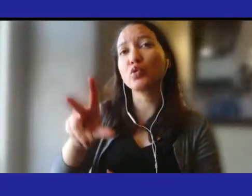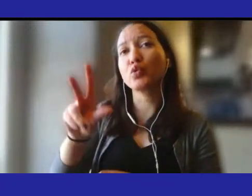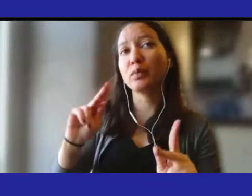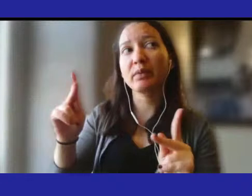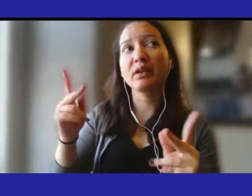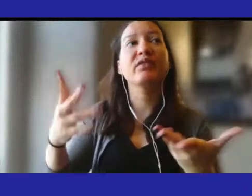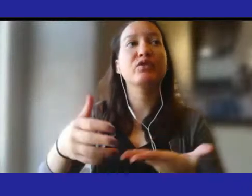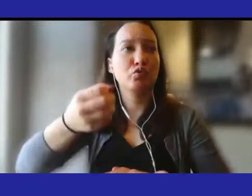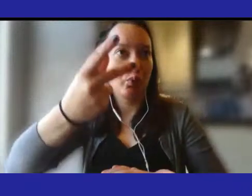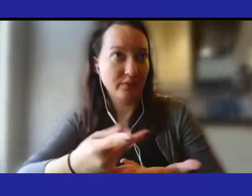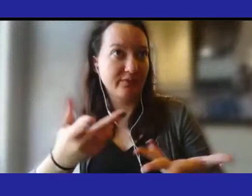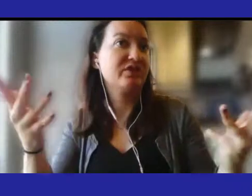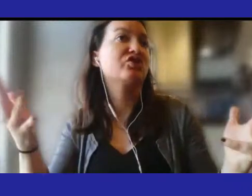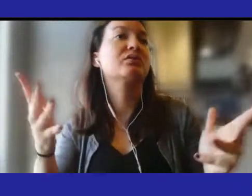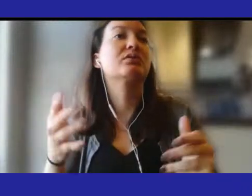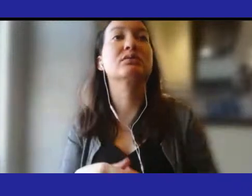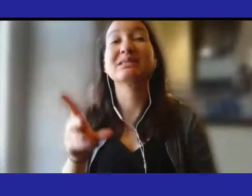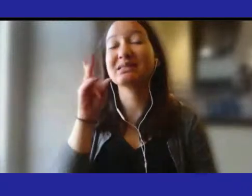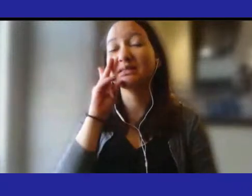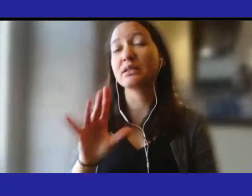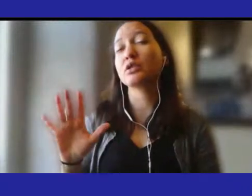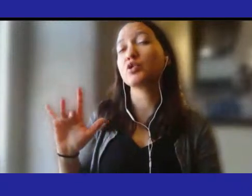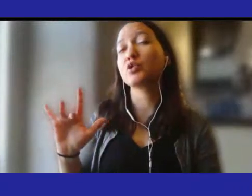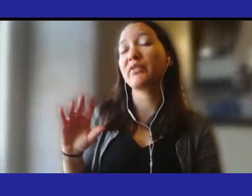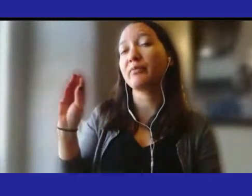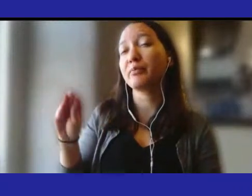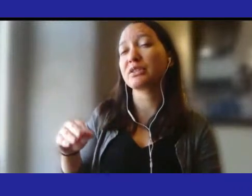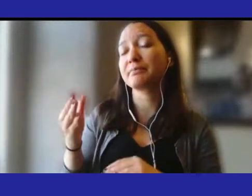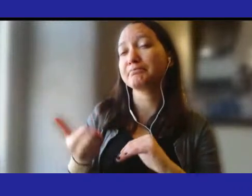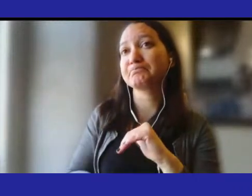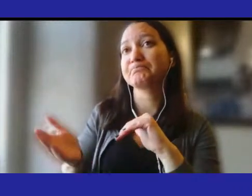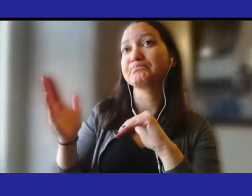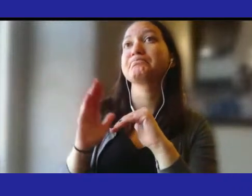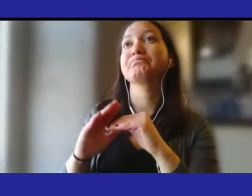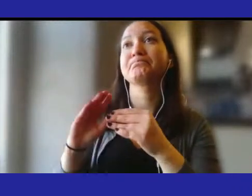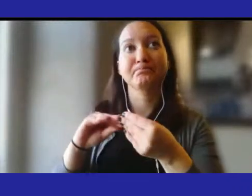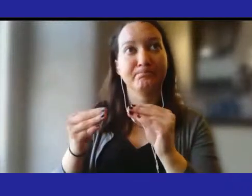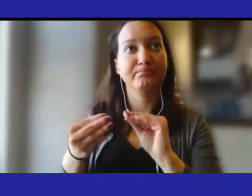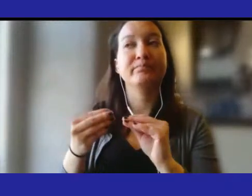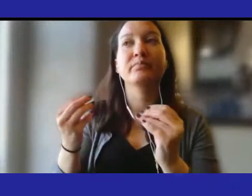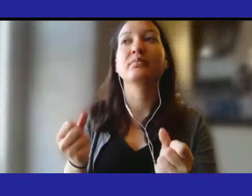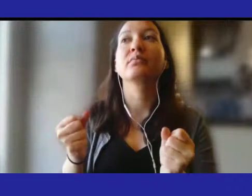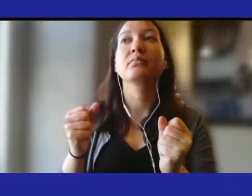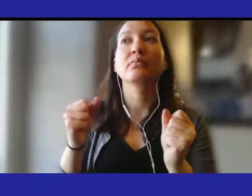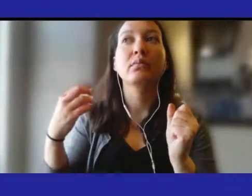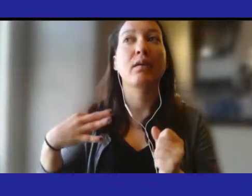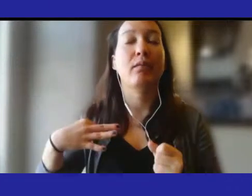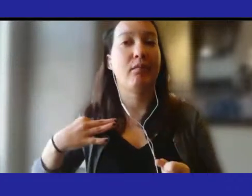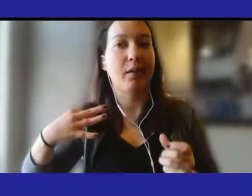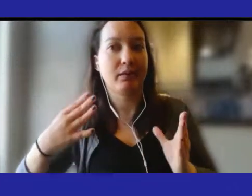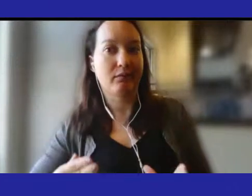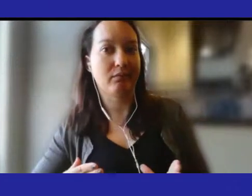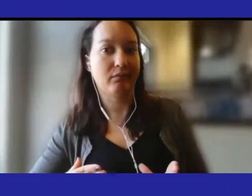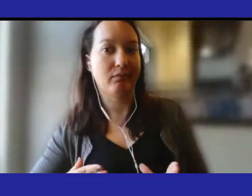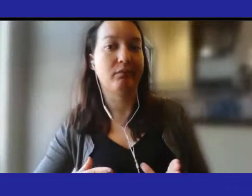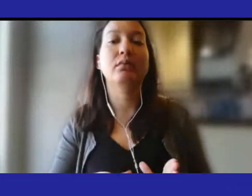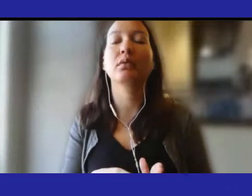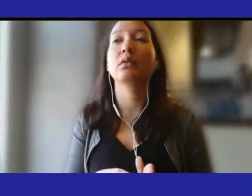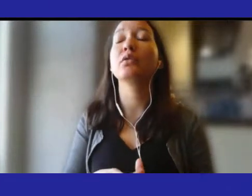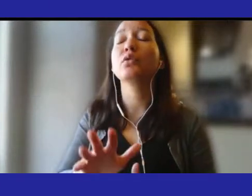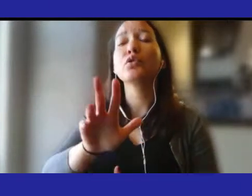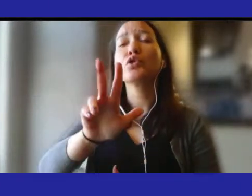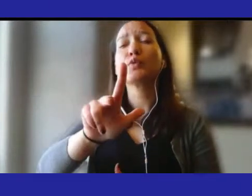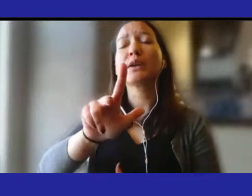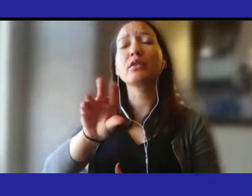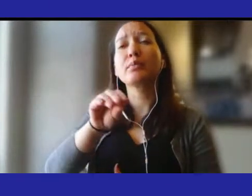approved. We've seen a 25% increase in number of applicants and also a 23% increase